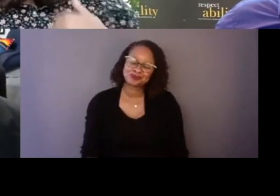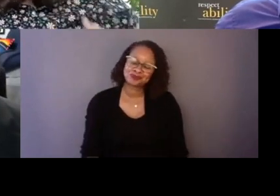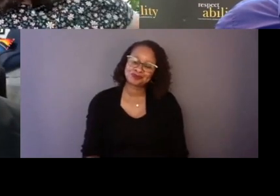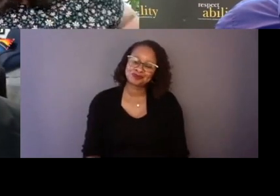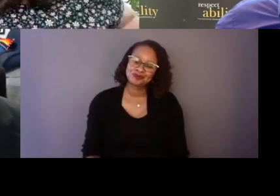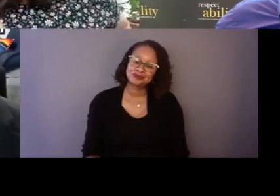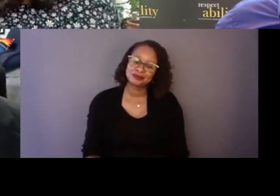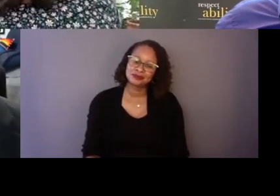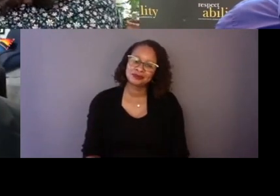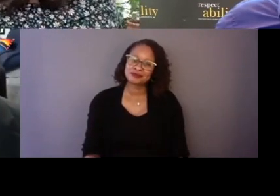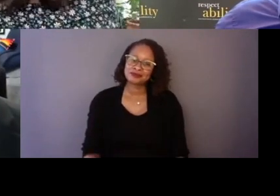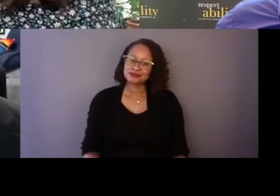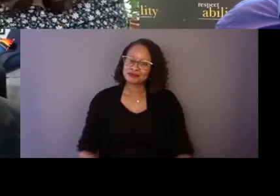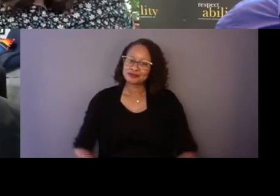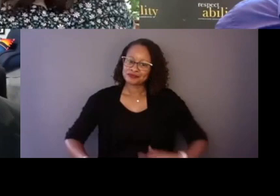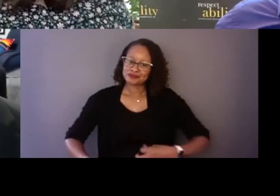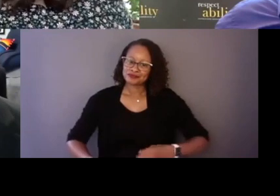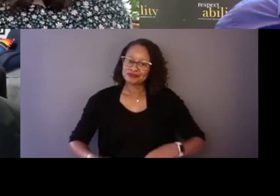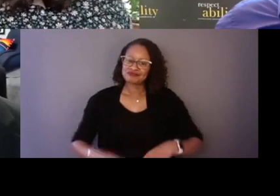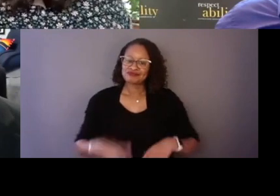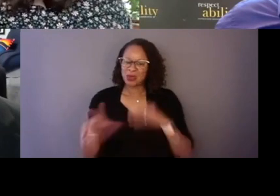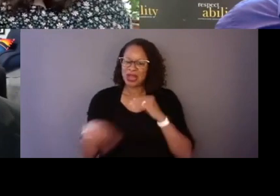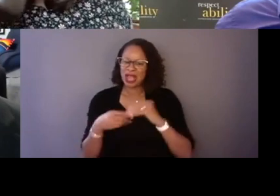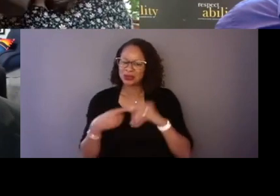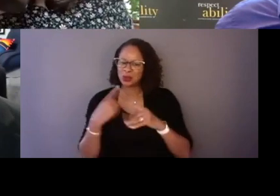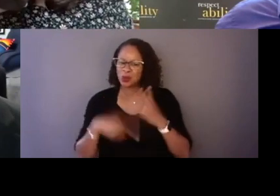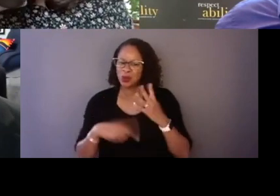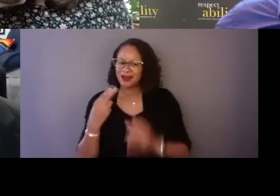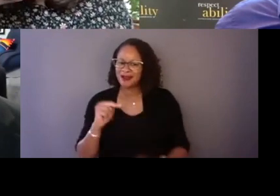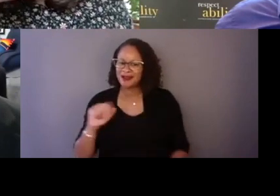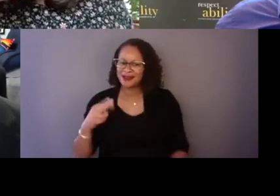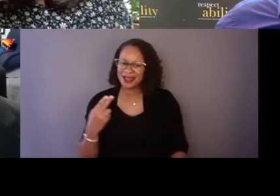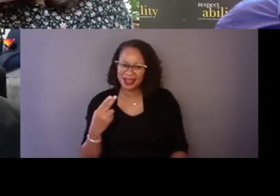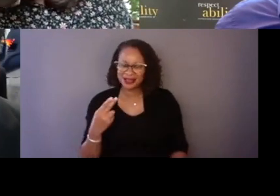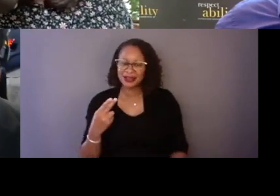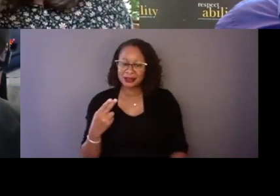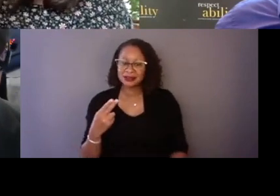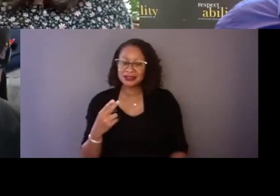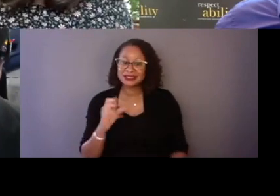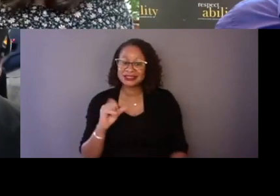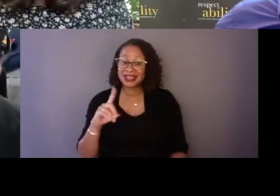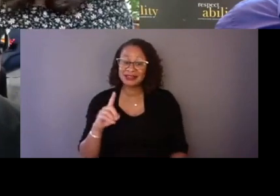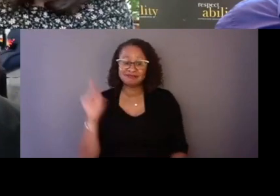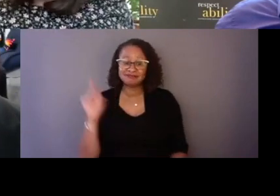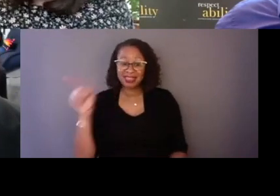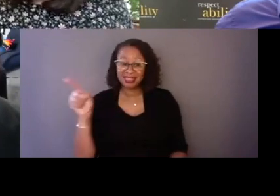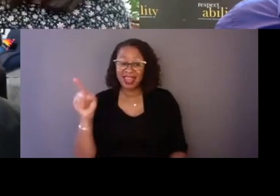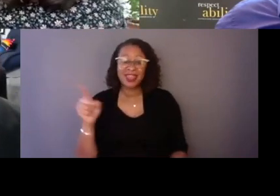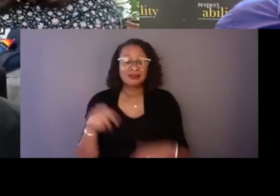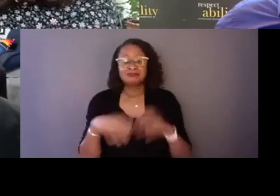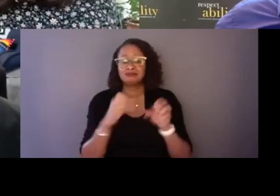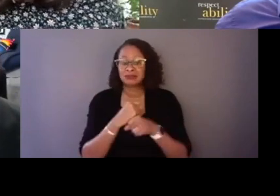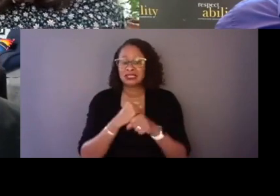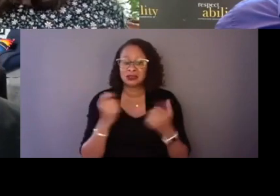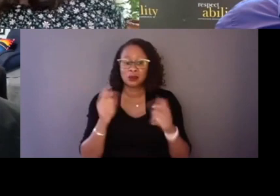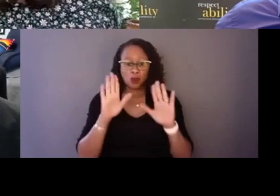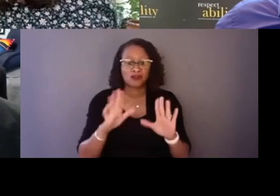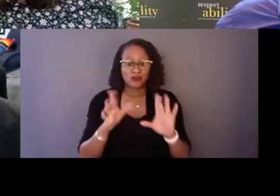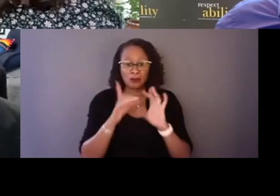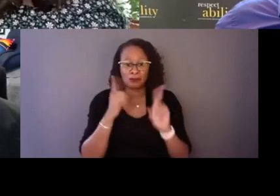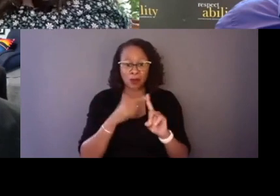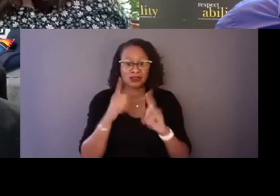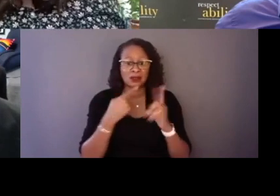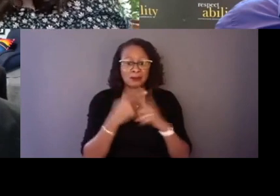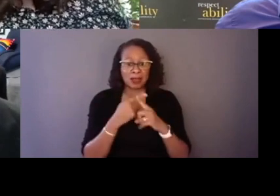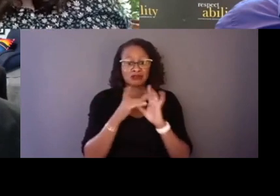I wanted to dovetail off of what Hannah said because they made some excellent points about relationships. I